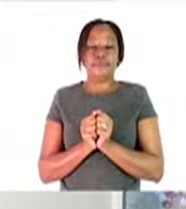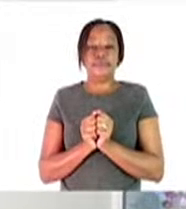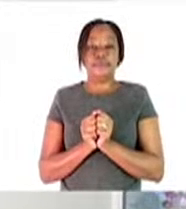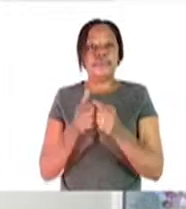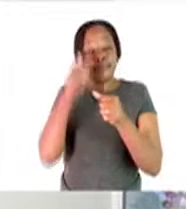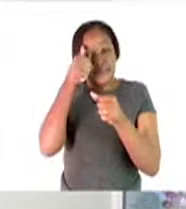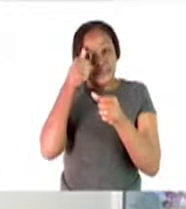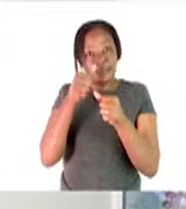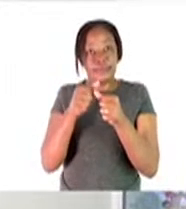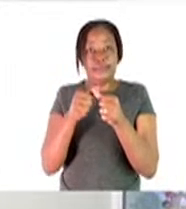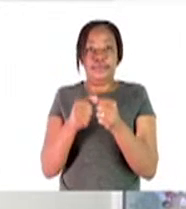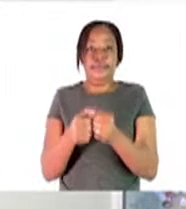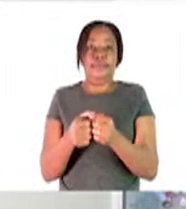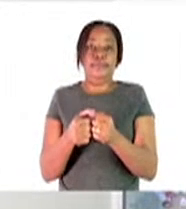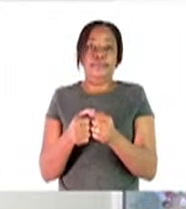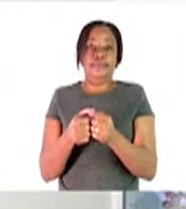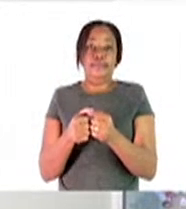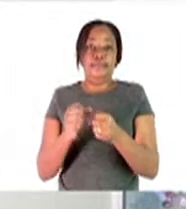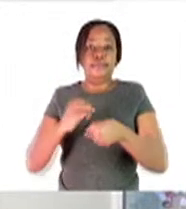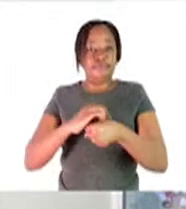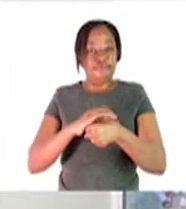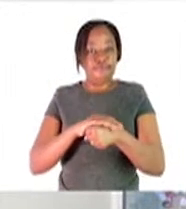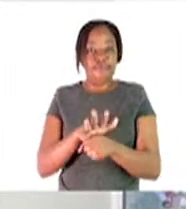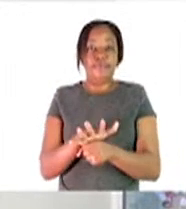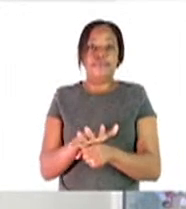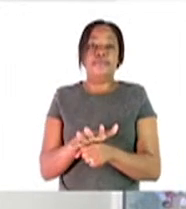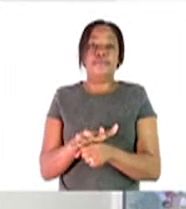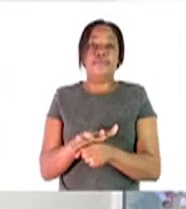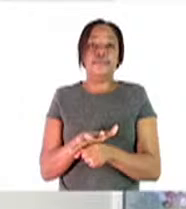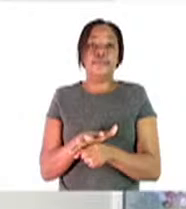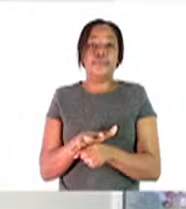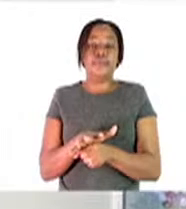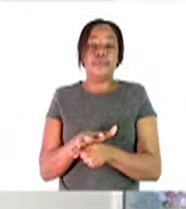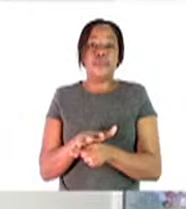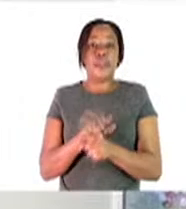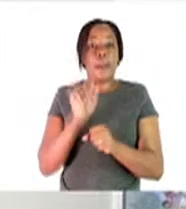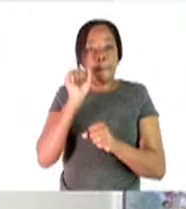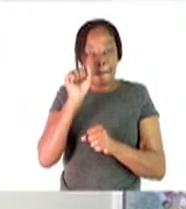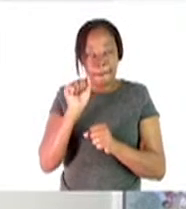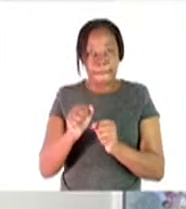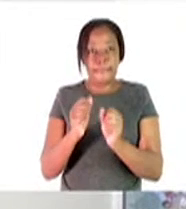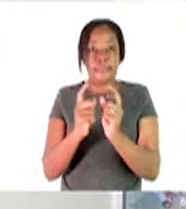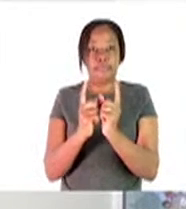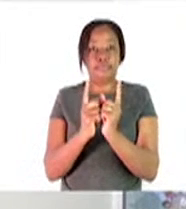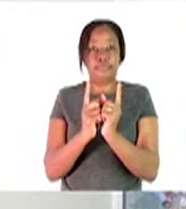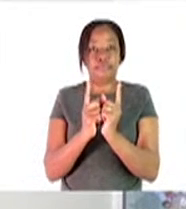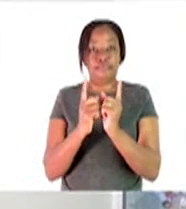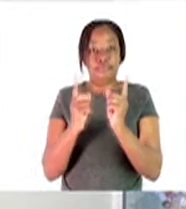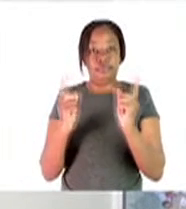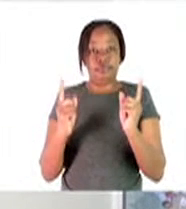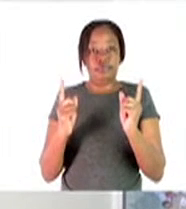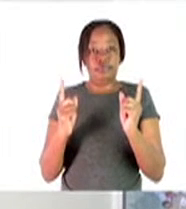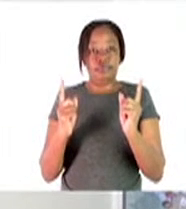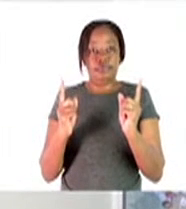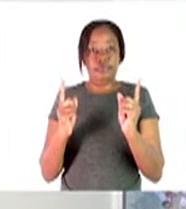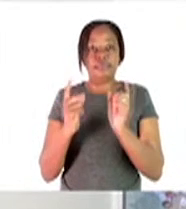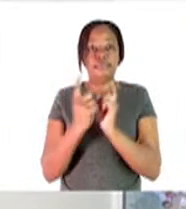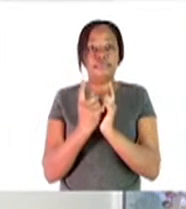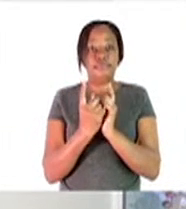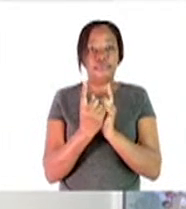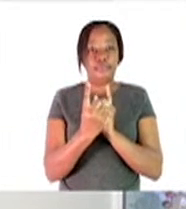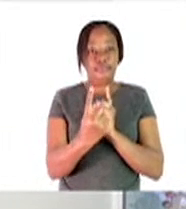you again of the COVID-19. You must keep the proper